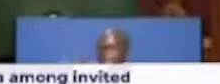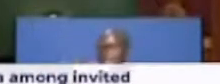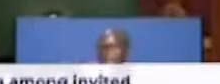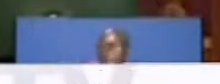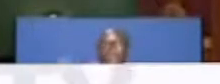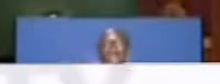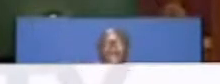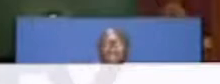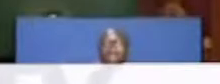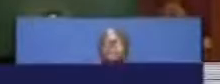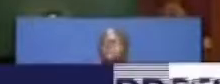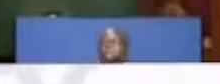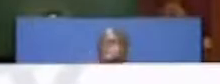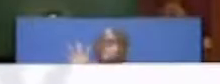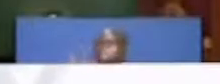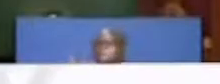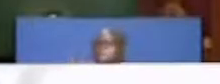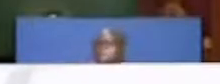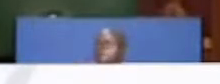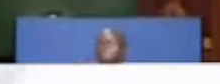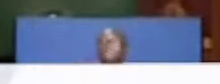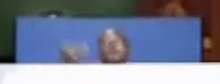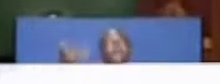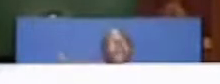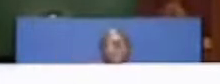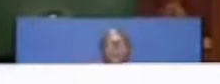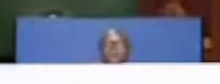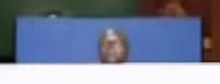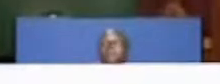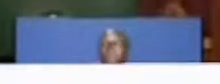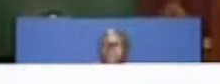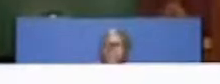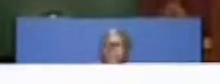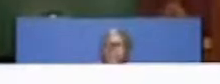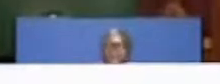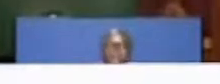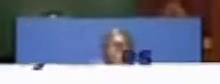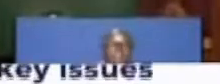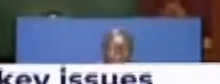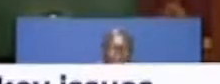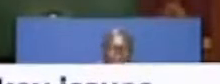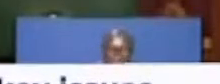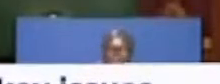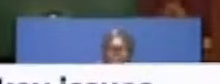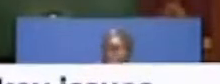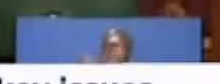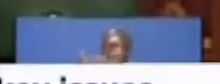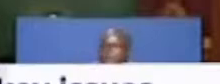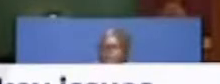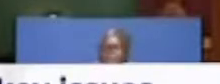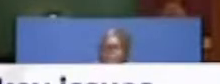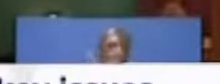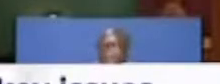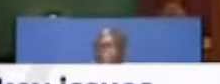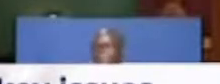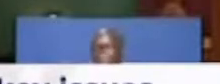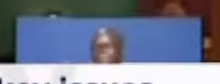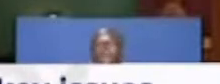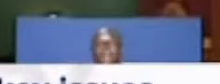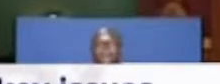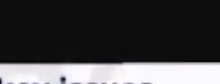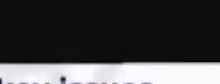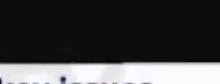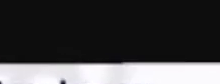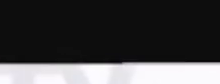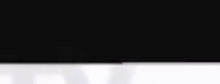to 4 of its 5 neighbors by tarmac roads. This is how we are facilitating the economic integration of